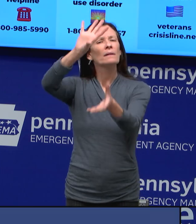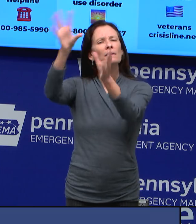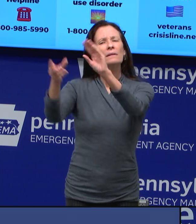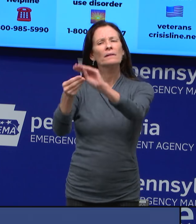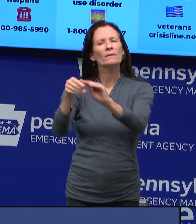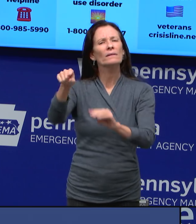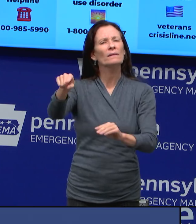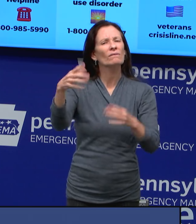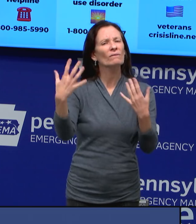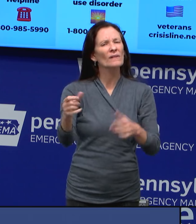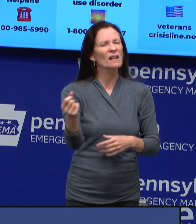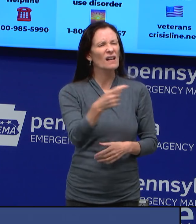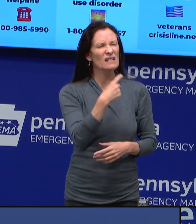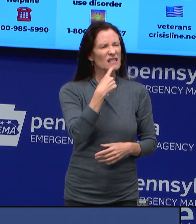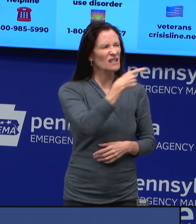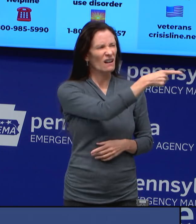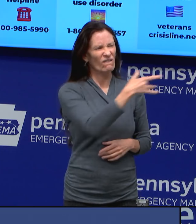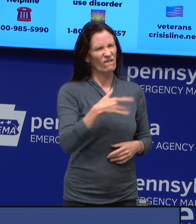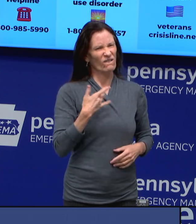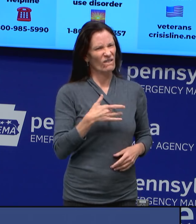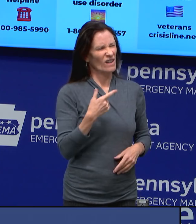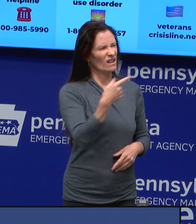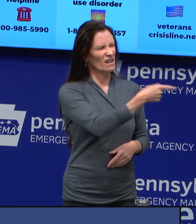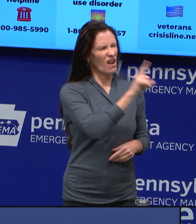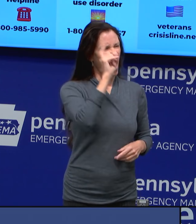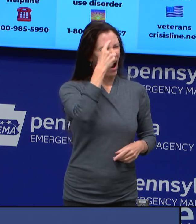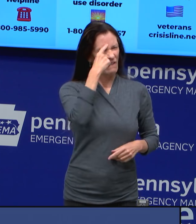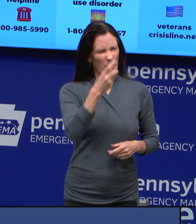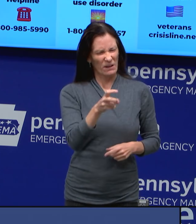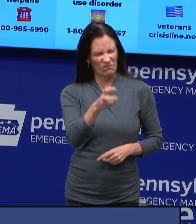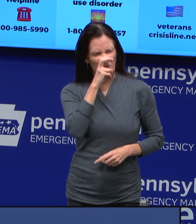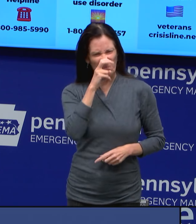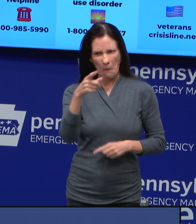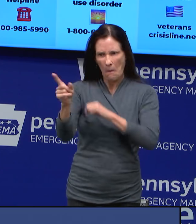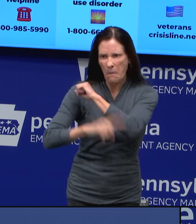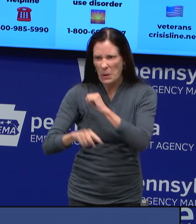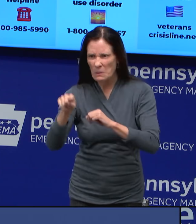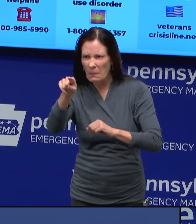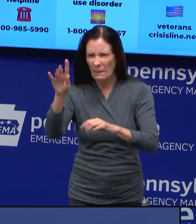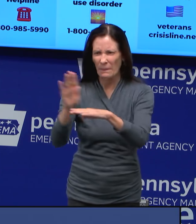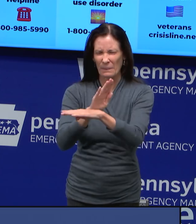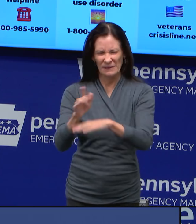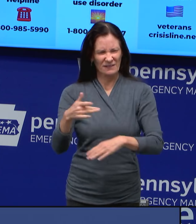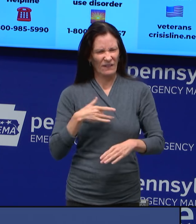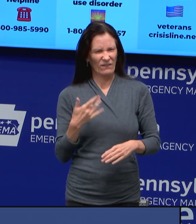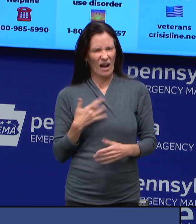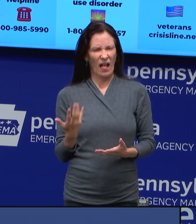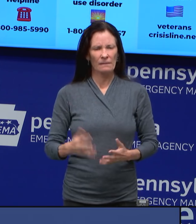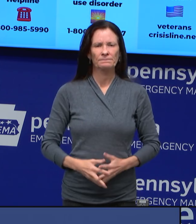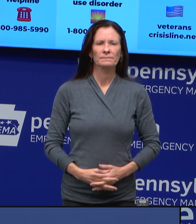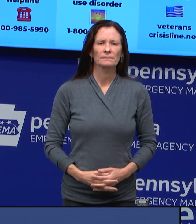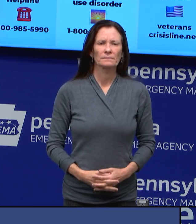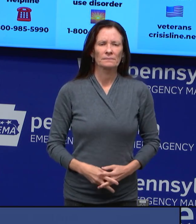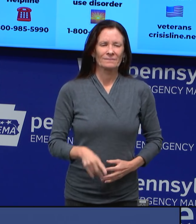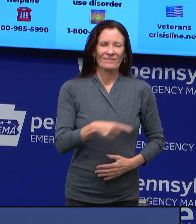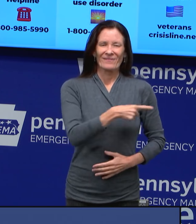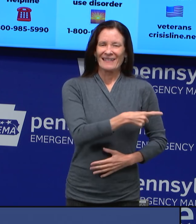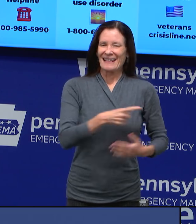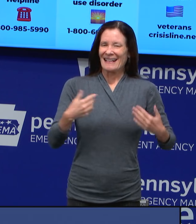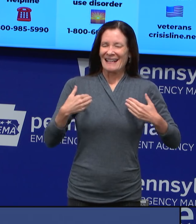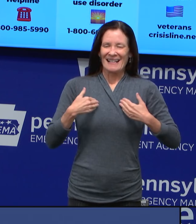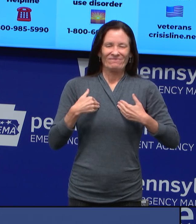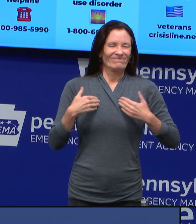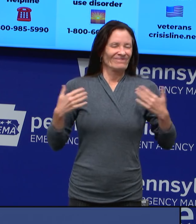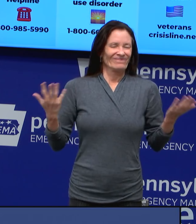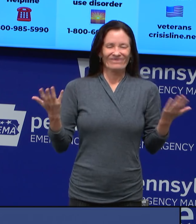businesses. Well, so I don't have a specific number of the number of complaints. I actually believe that a lot of the information that we have